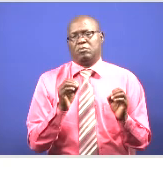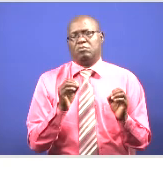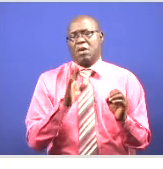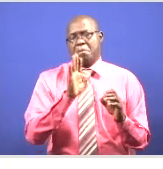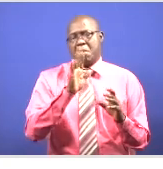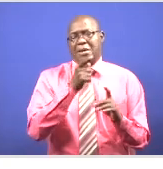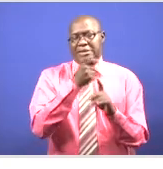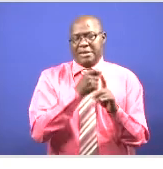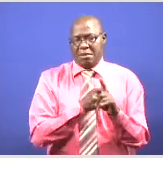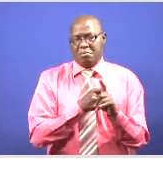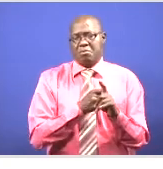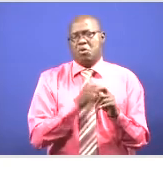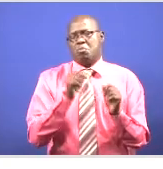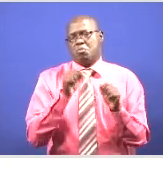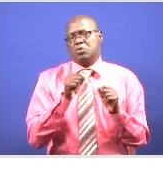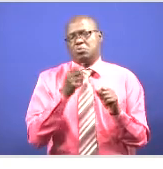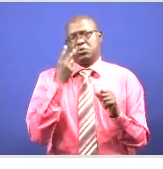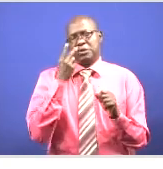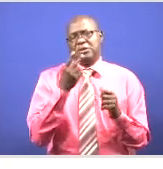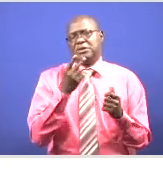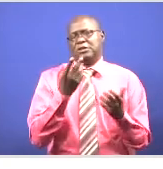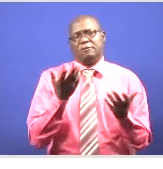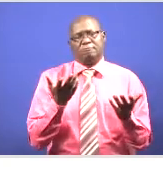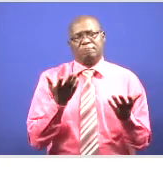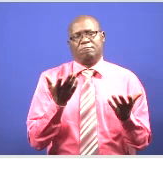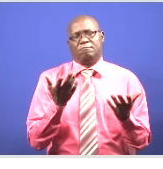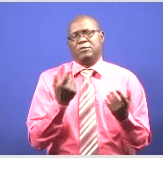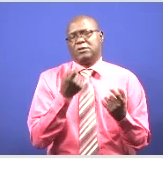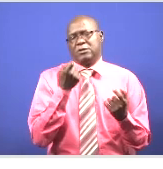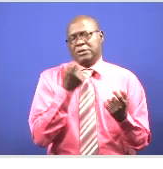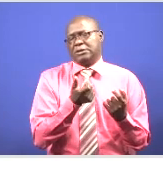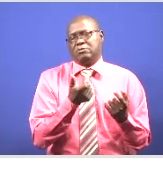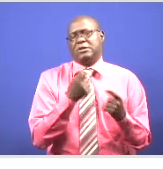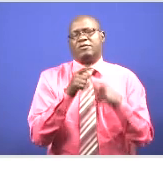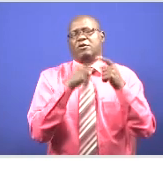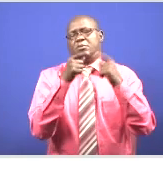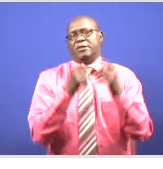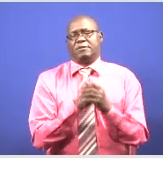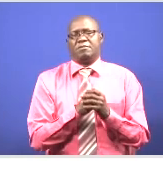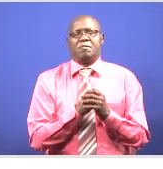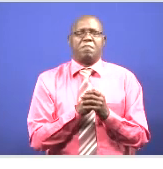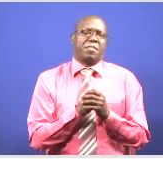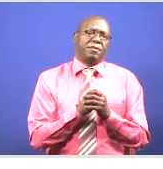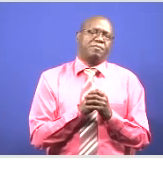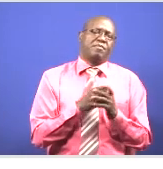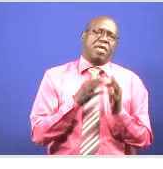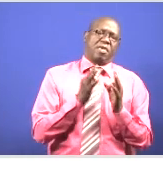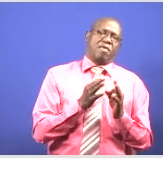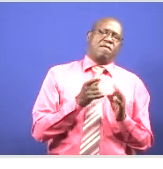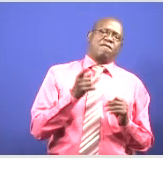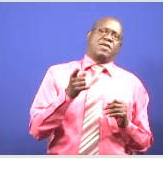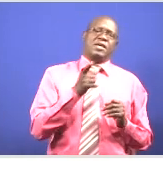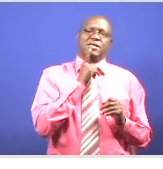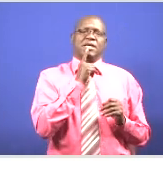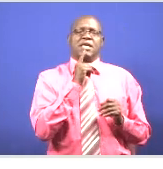tenure, we may see... First term, that... Yes. We may see very, very, very little developments if he indeed is not going to go